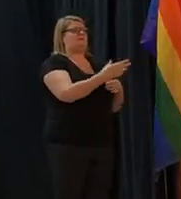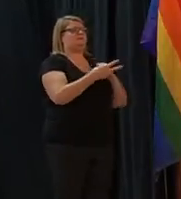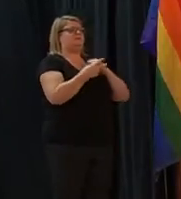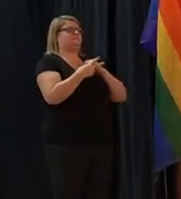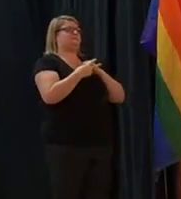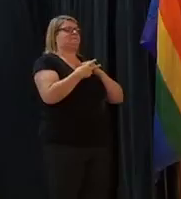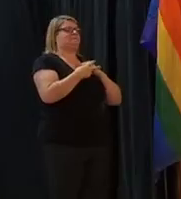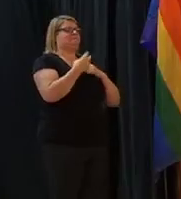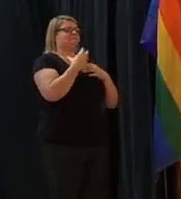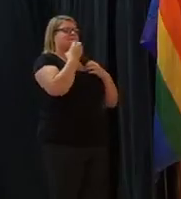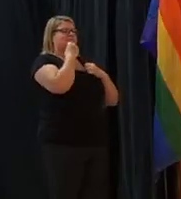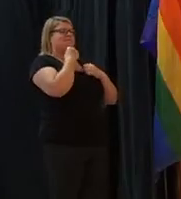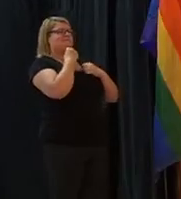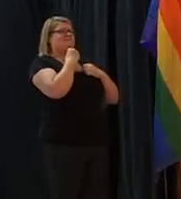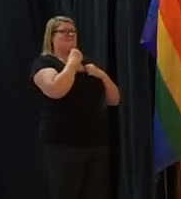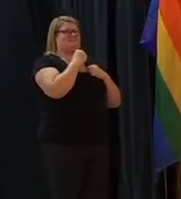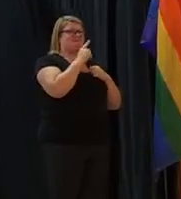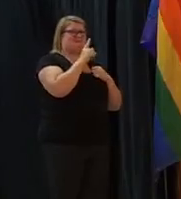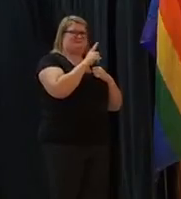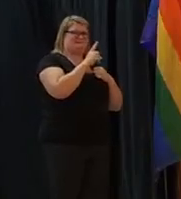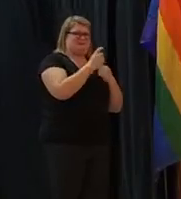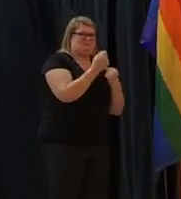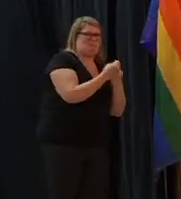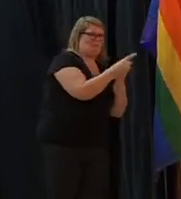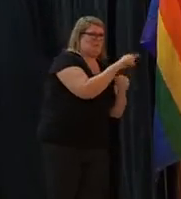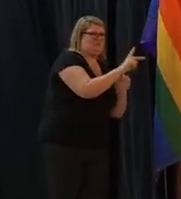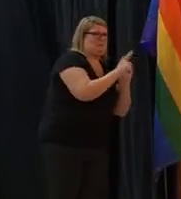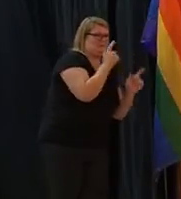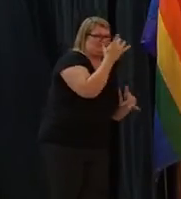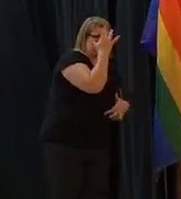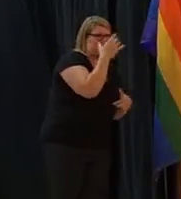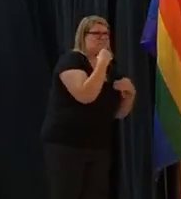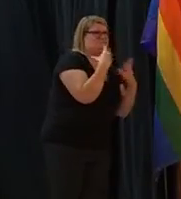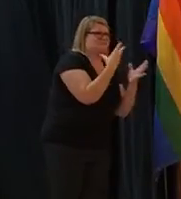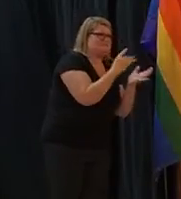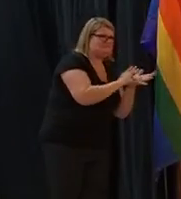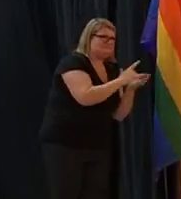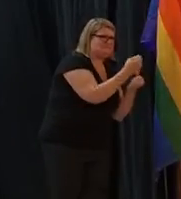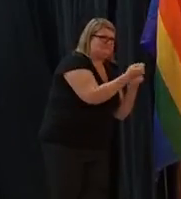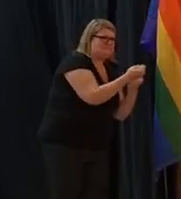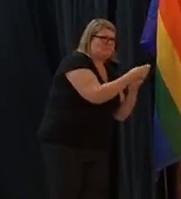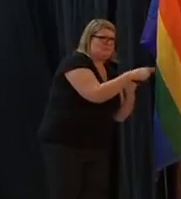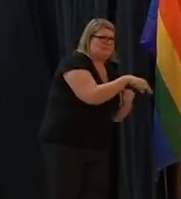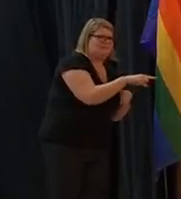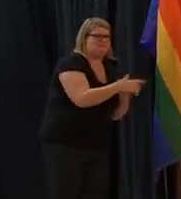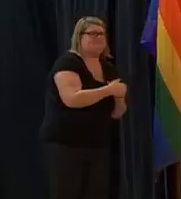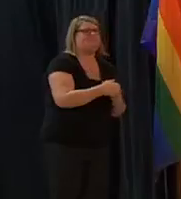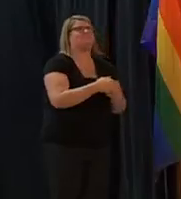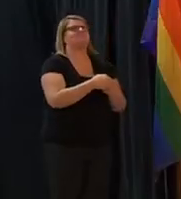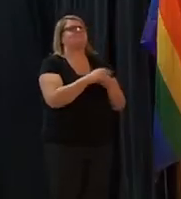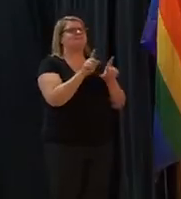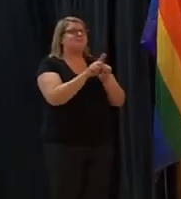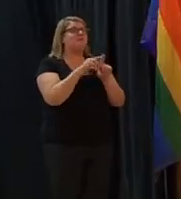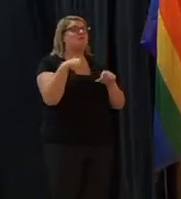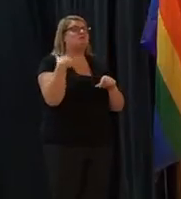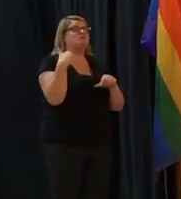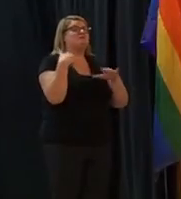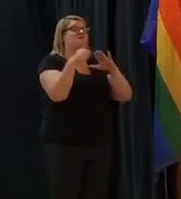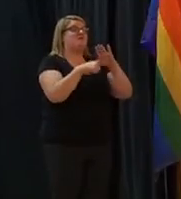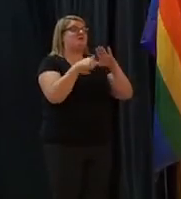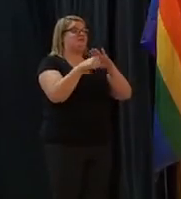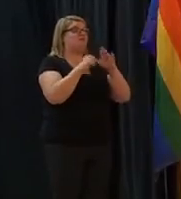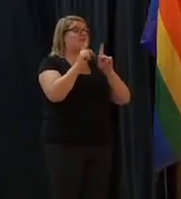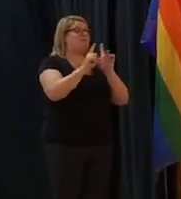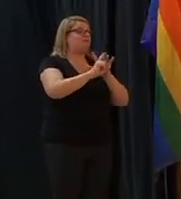also creating safe places like youth shelters. I think